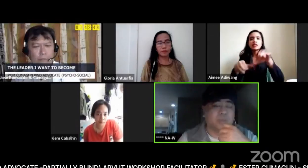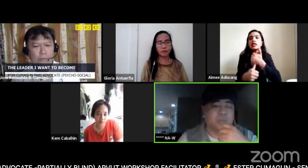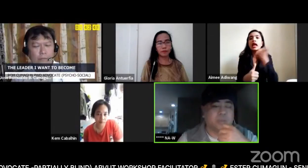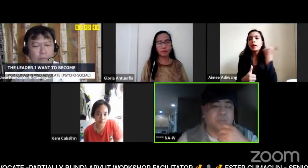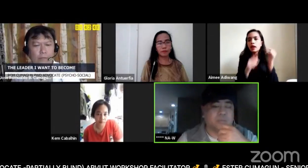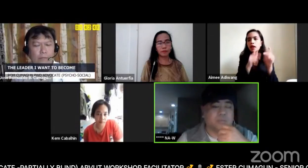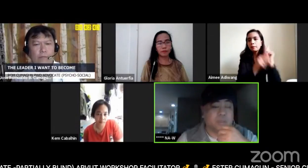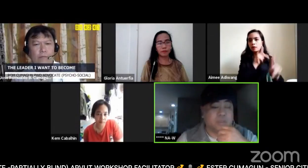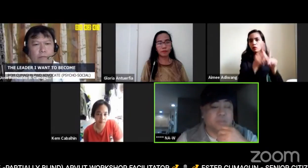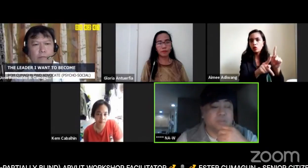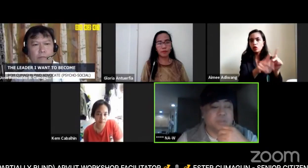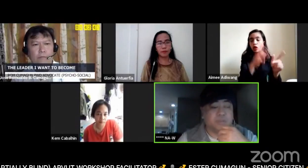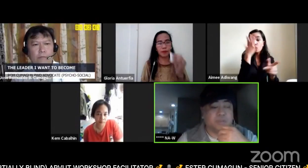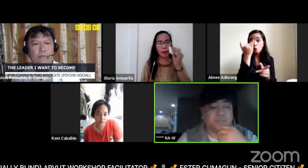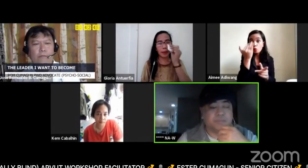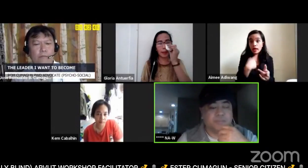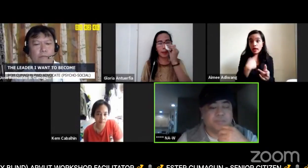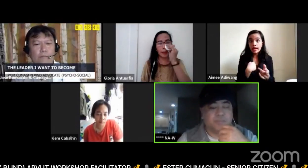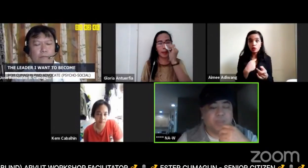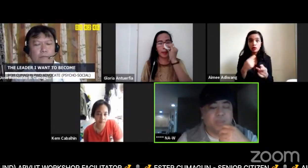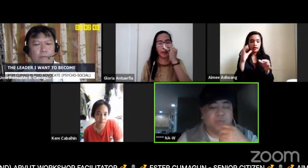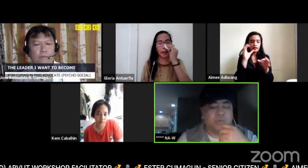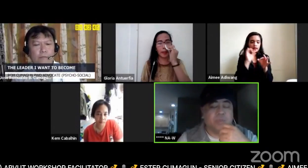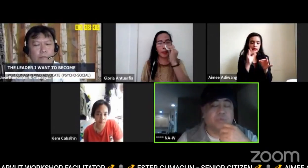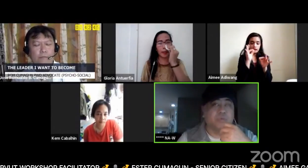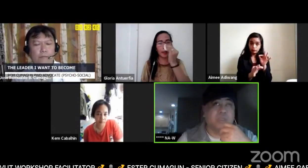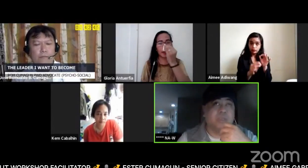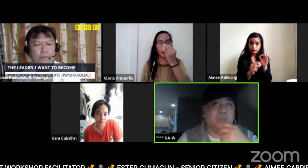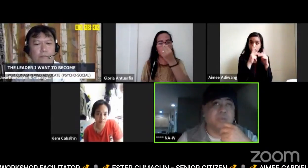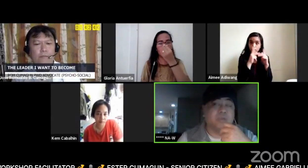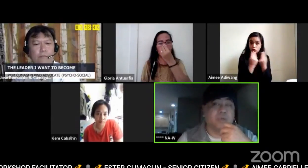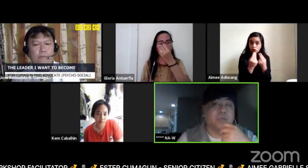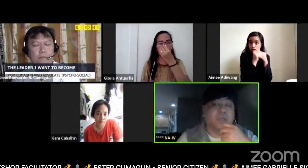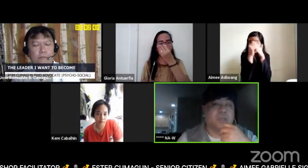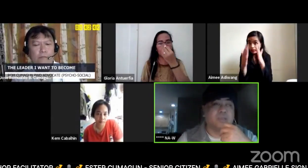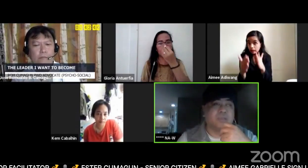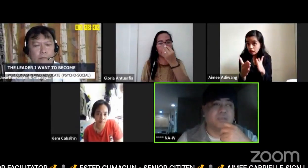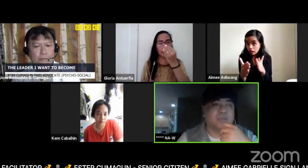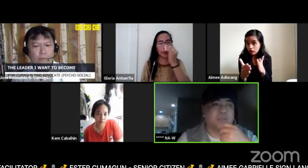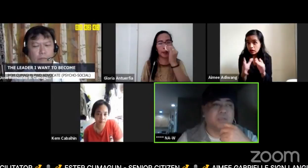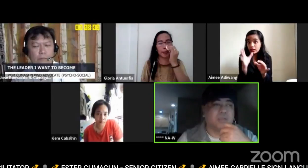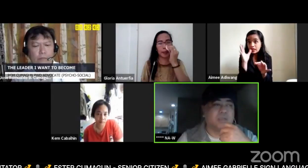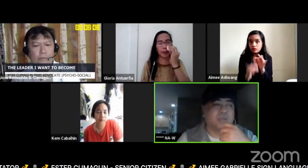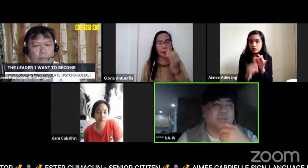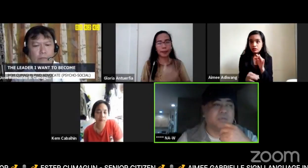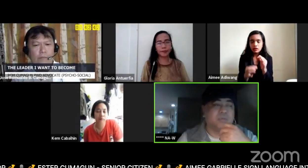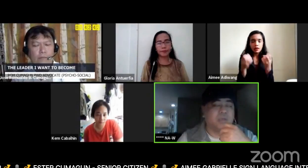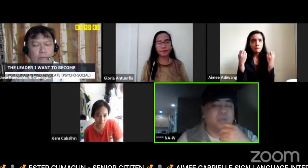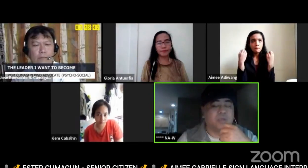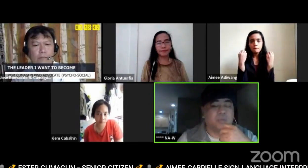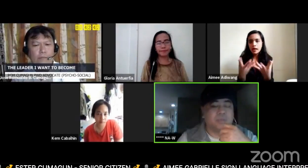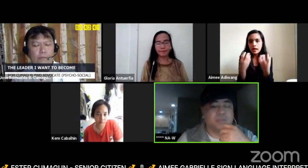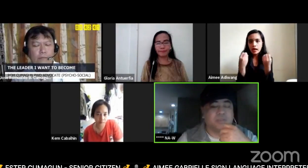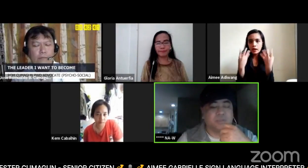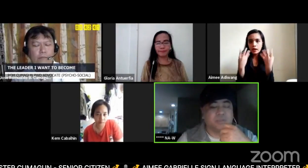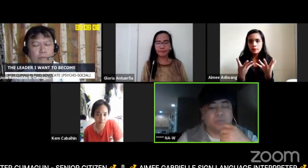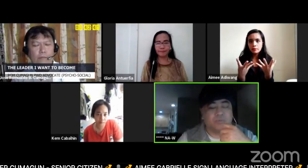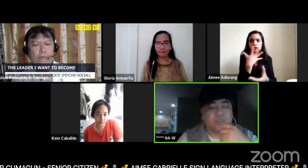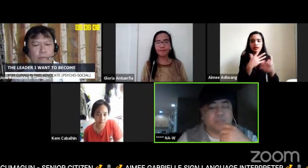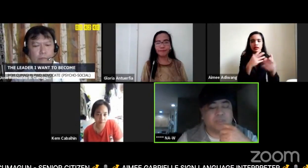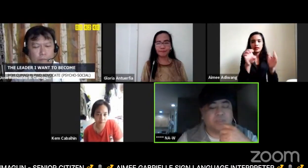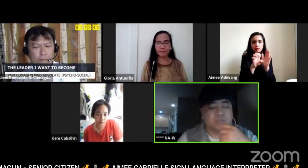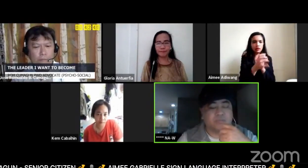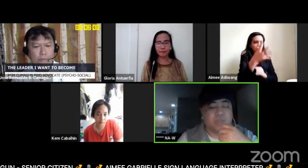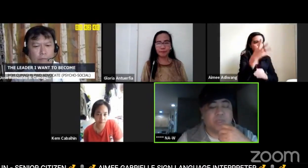of leadership will truly learn a lot. Will learn about his